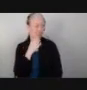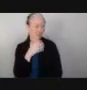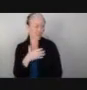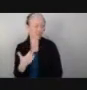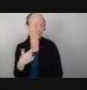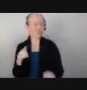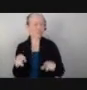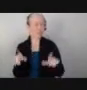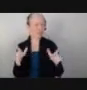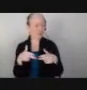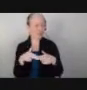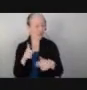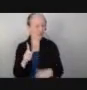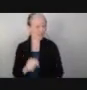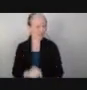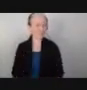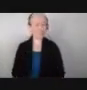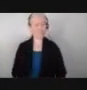here.